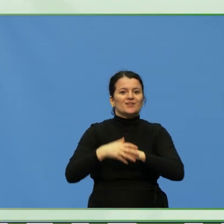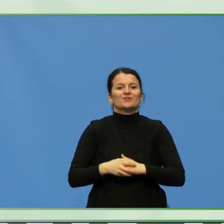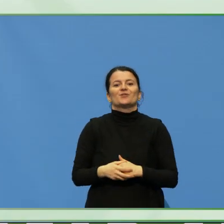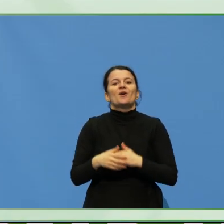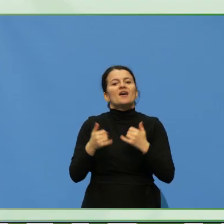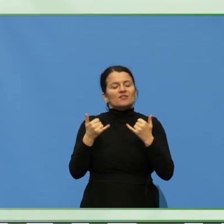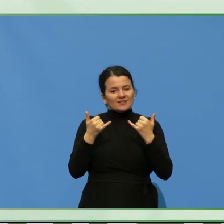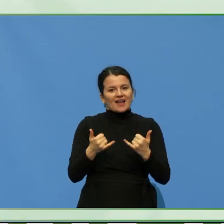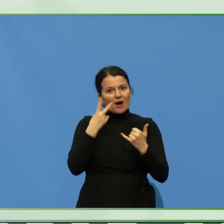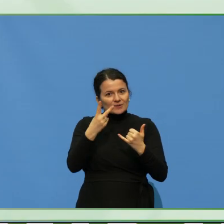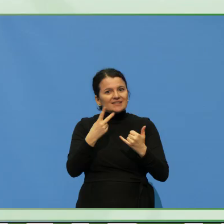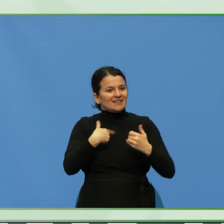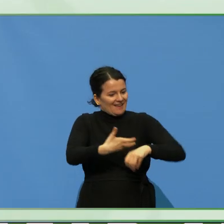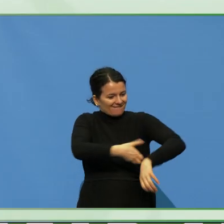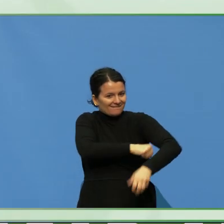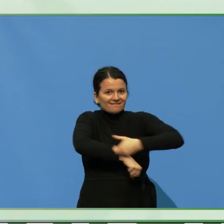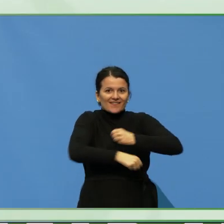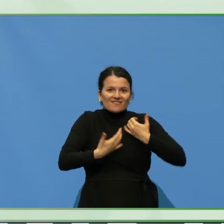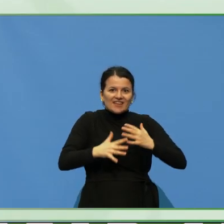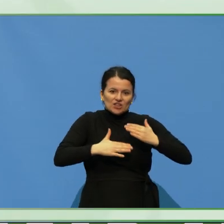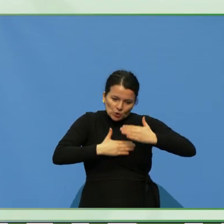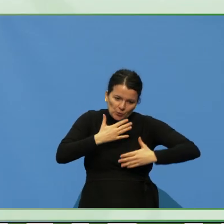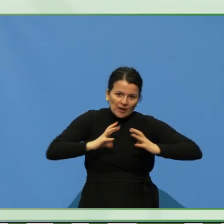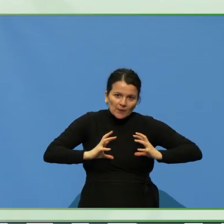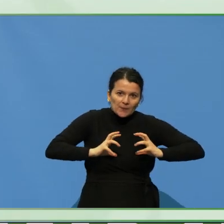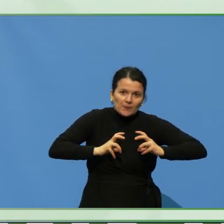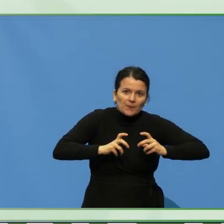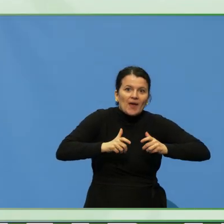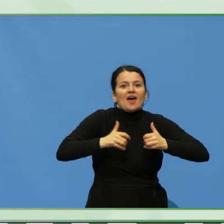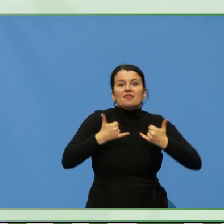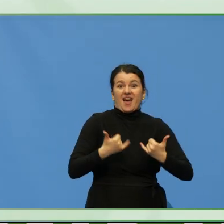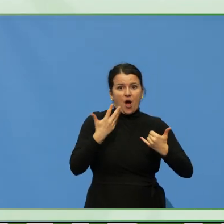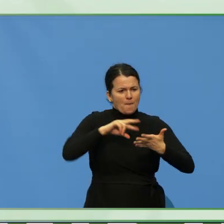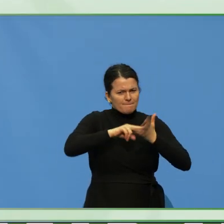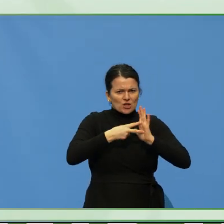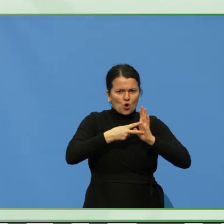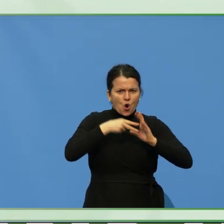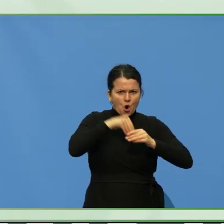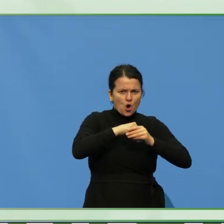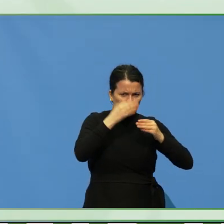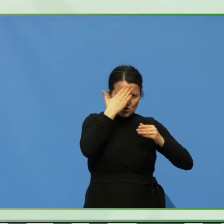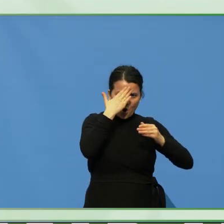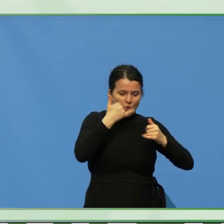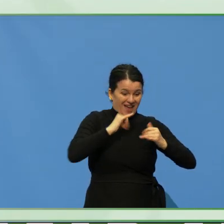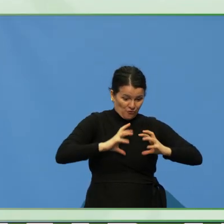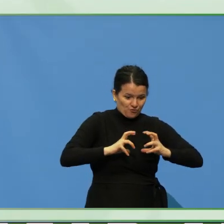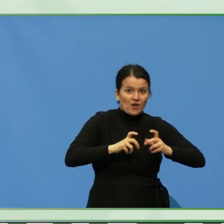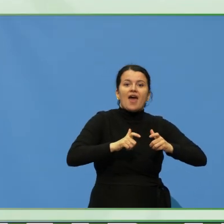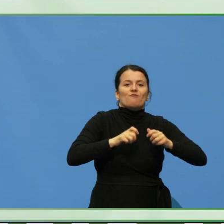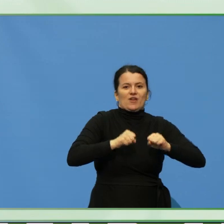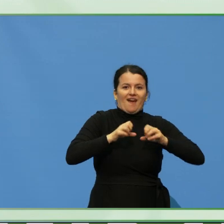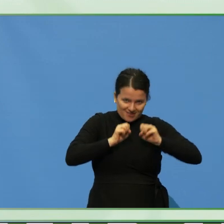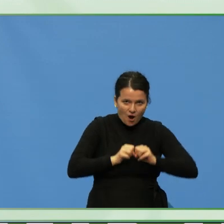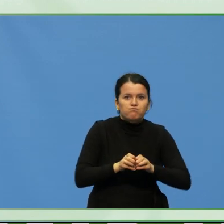approach it, we've learned the methodology. Now we can take it to other classes and start to scale. But let me ask you a